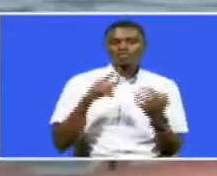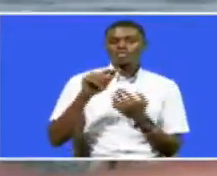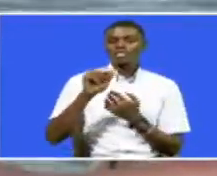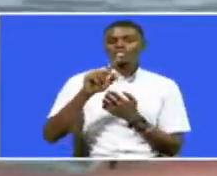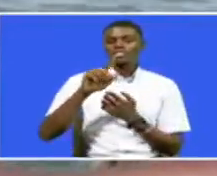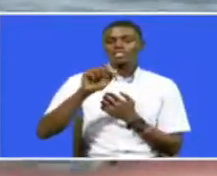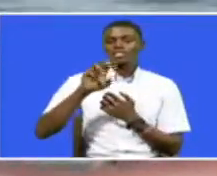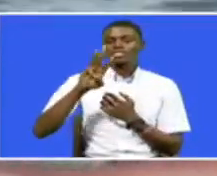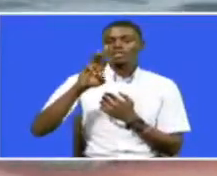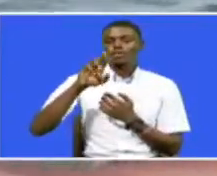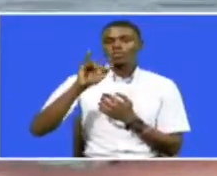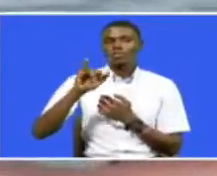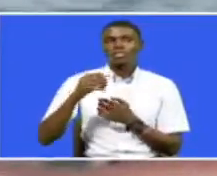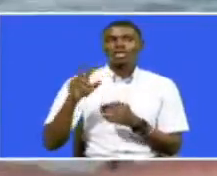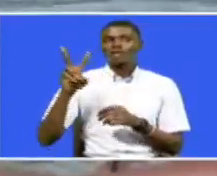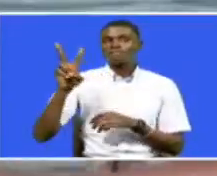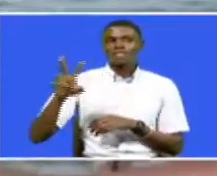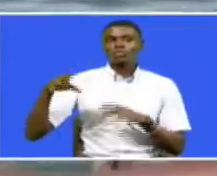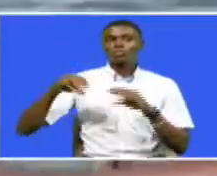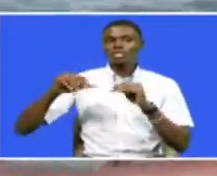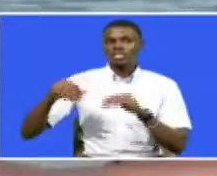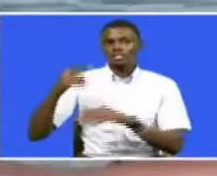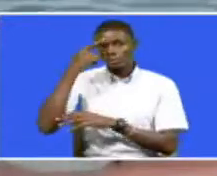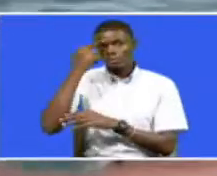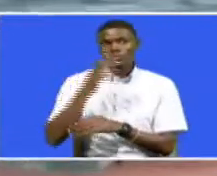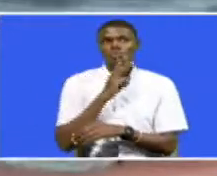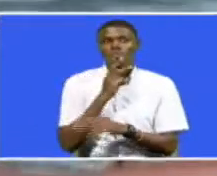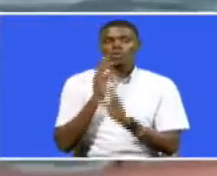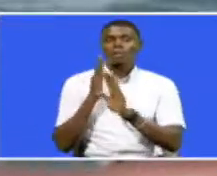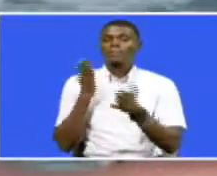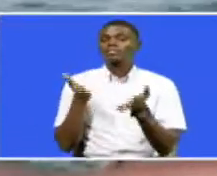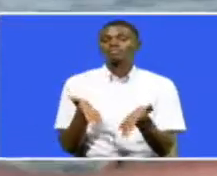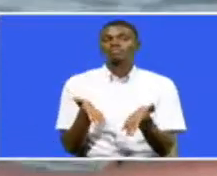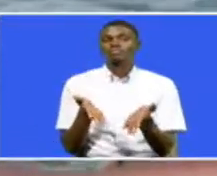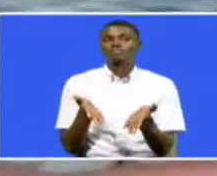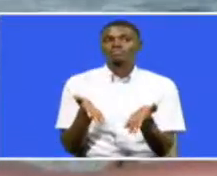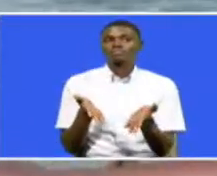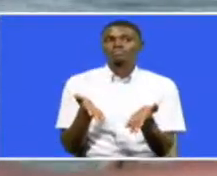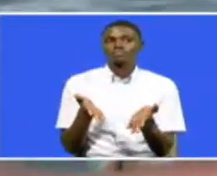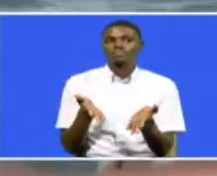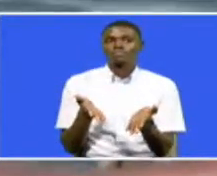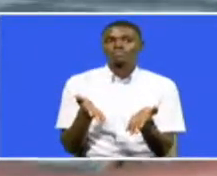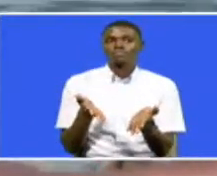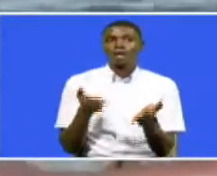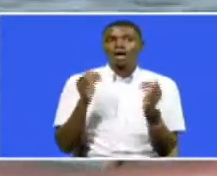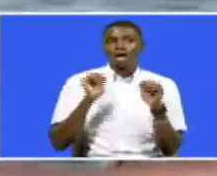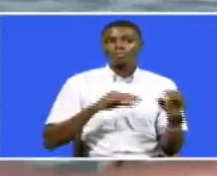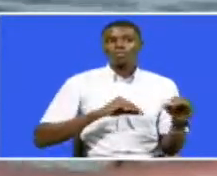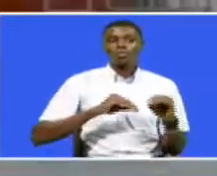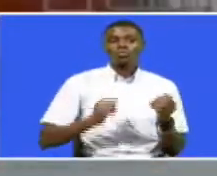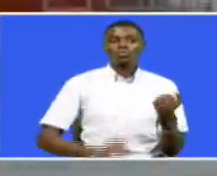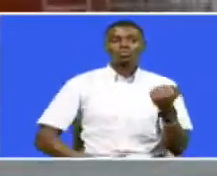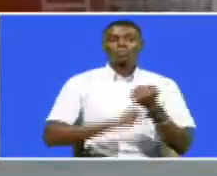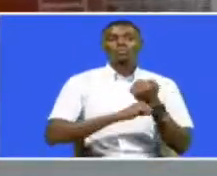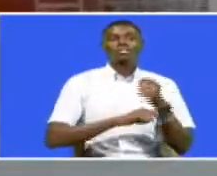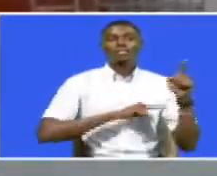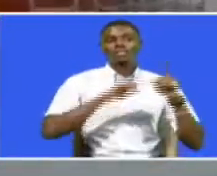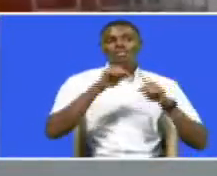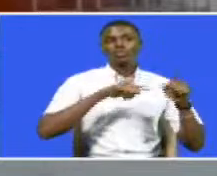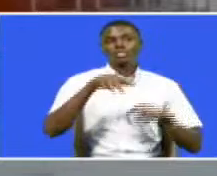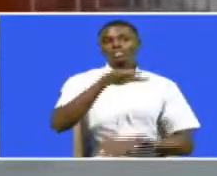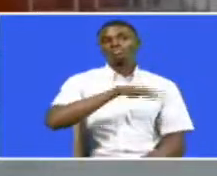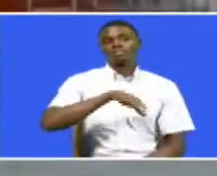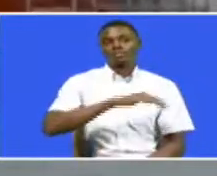Takawiri, Victoria Sands, just because water bus exists. So they're able to boost the tourism.